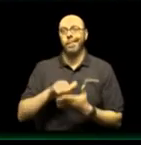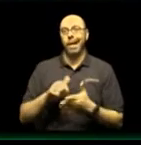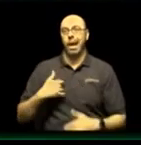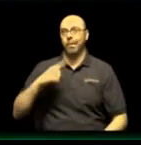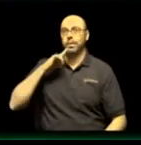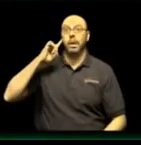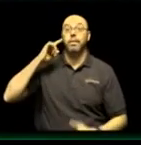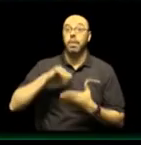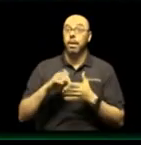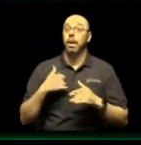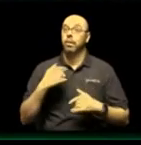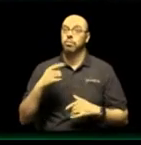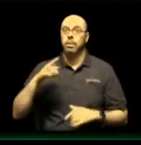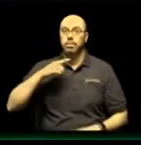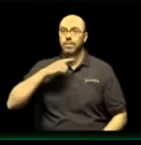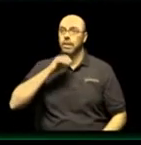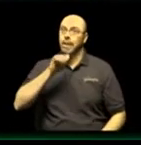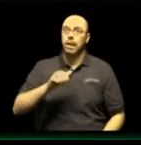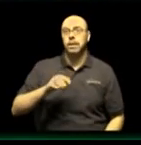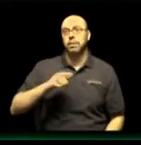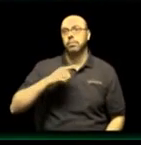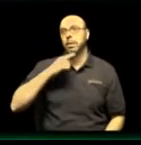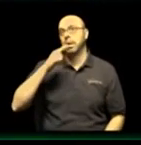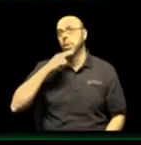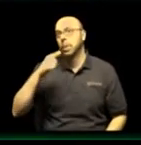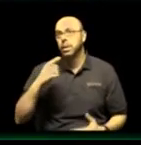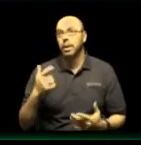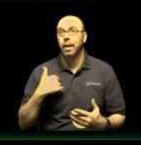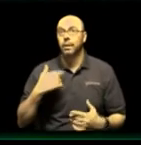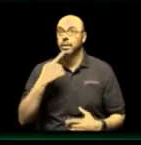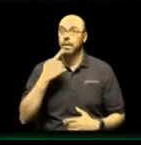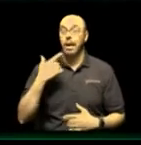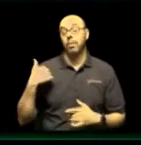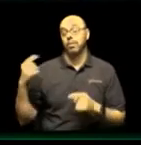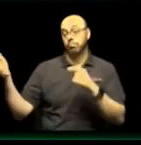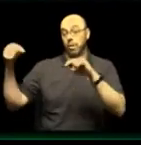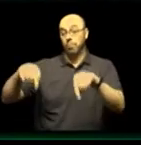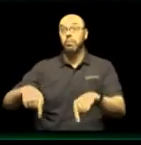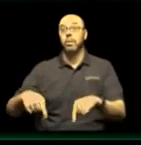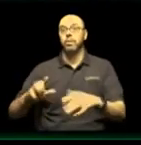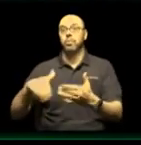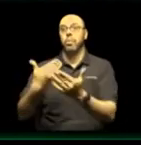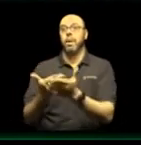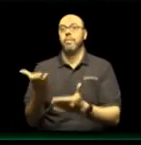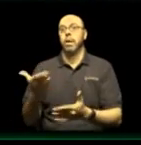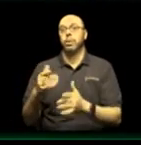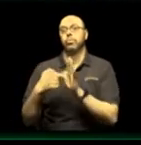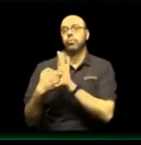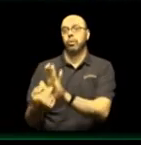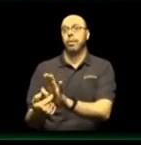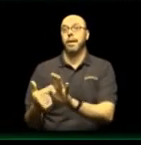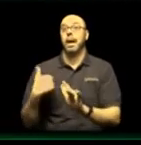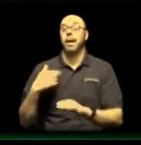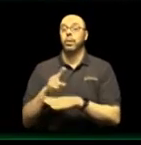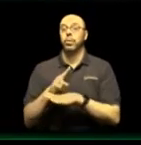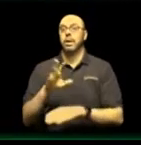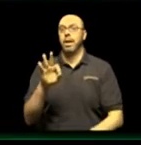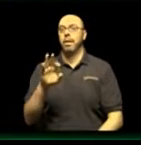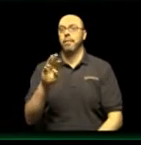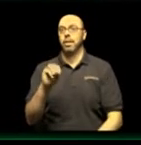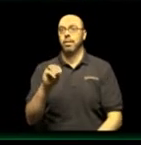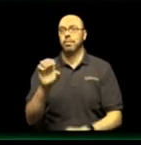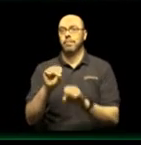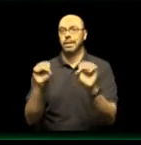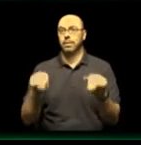thought I can hear it radio, and I told them I will come down and show them. So I use FM system, put